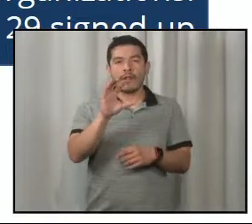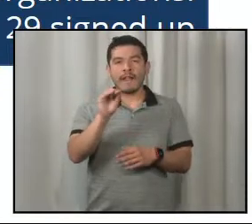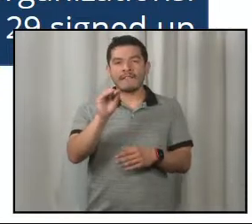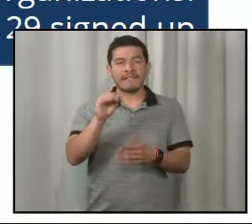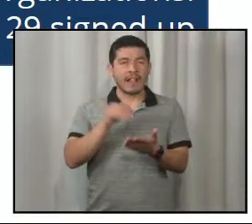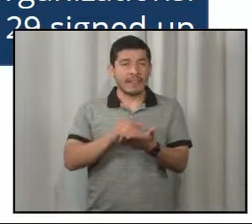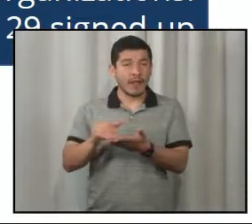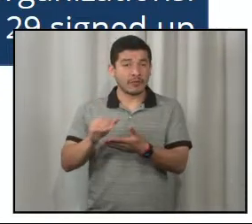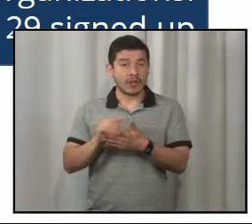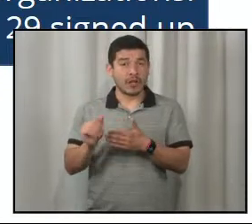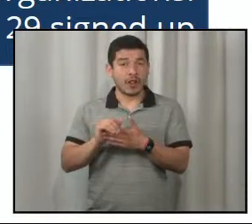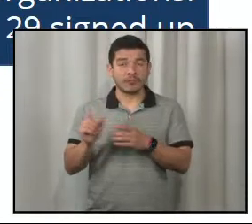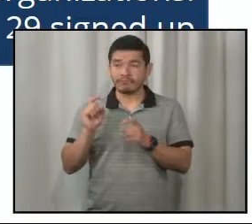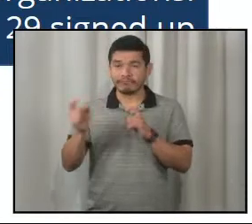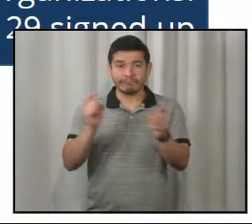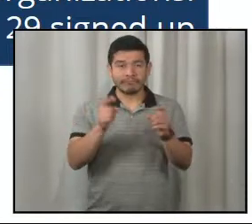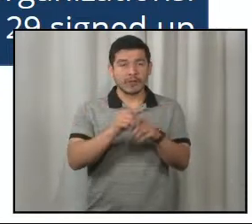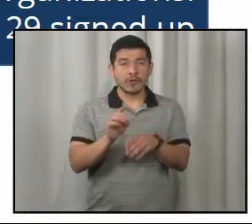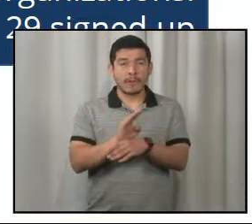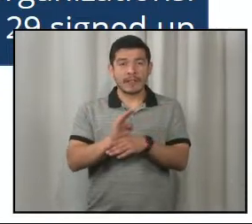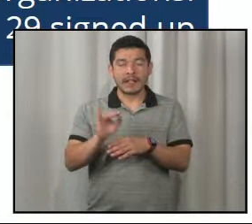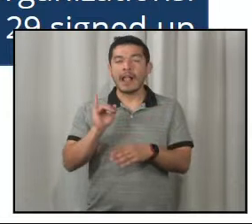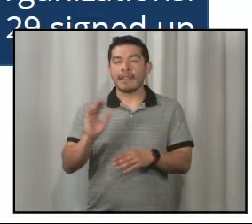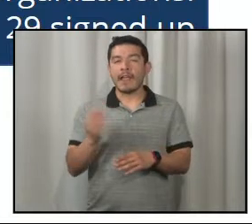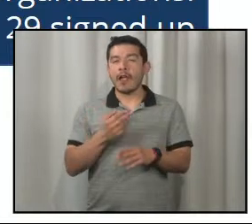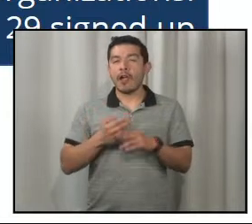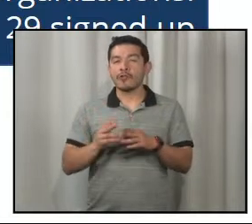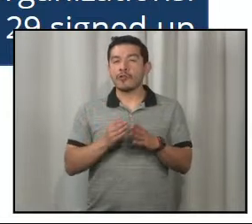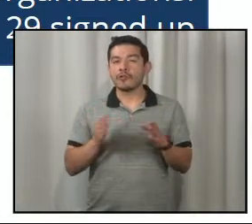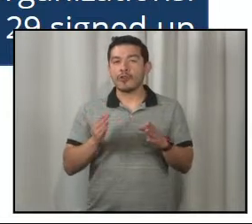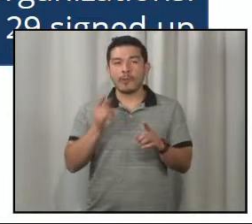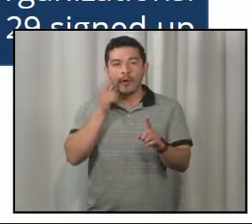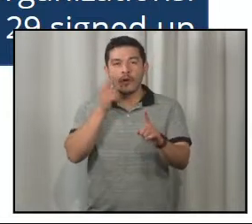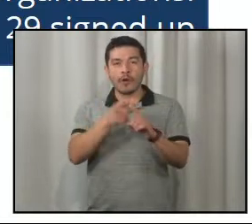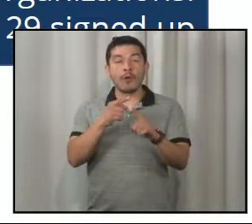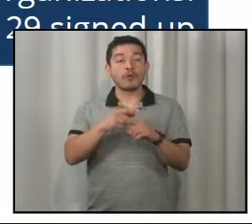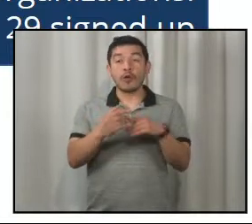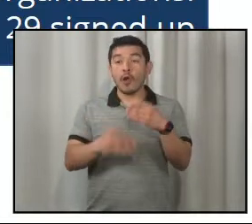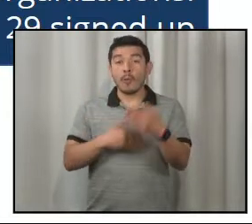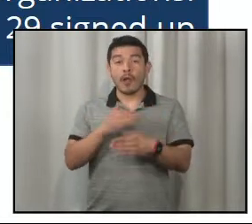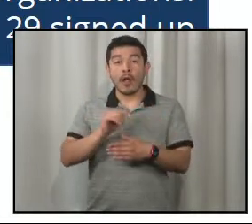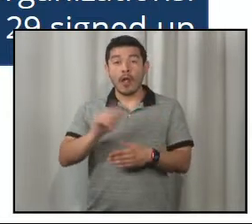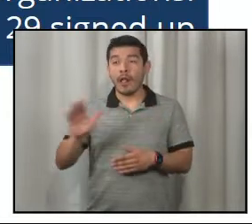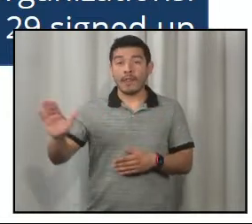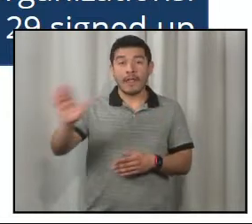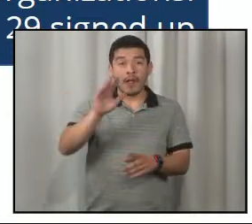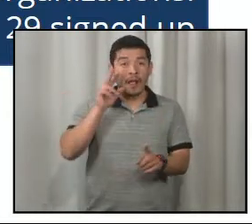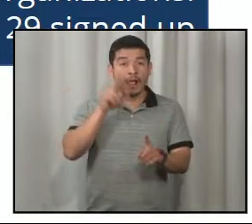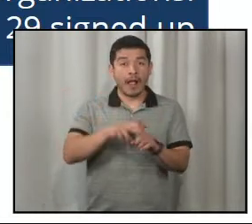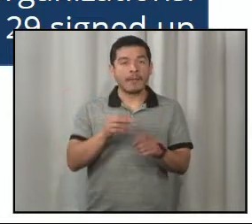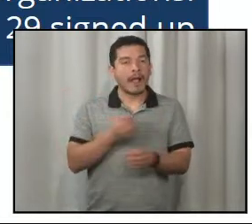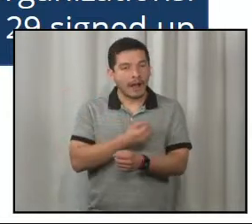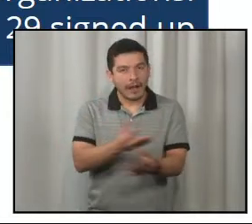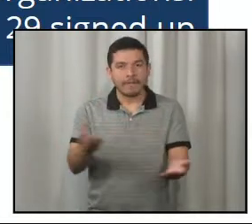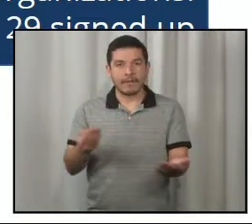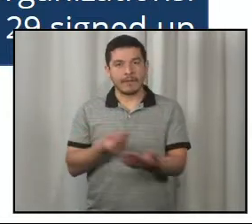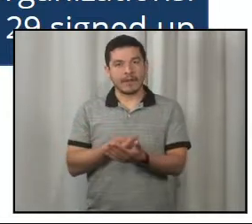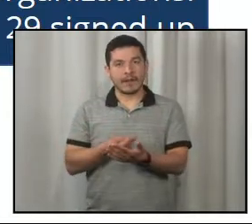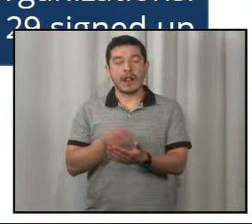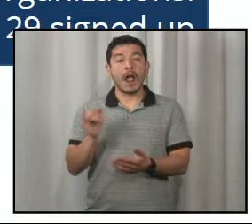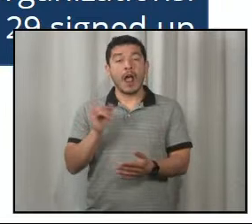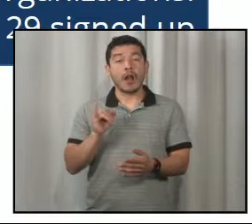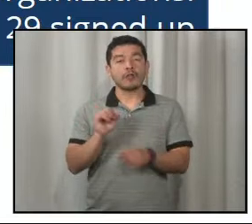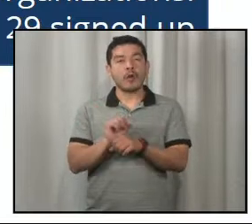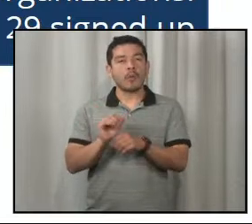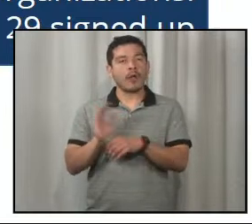are actually in process right now. And that's one of our short-term goals, is to process all those applications and provide that support. And also engage with our